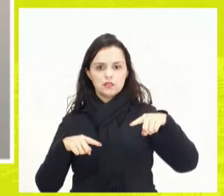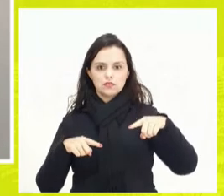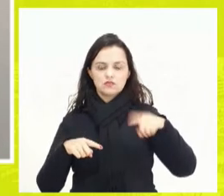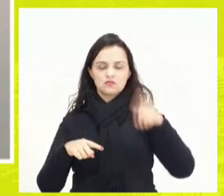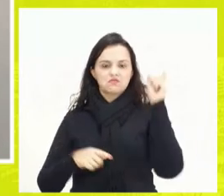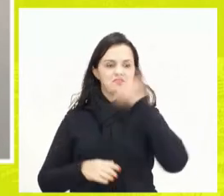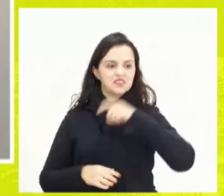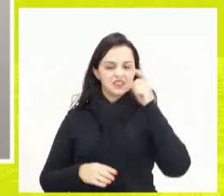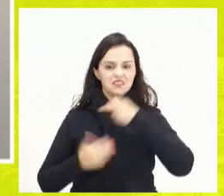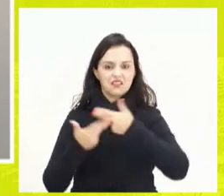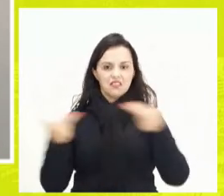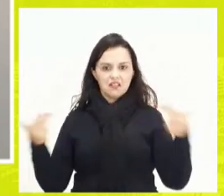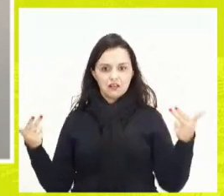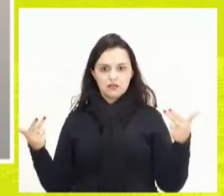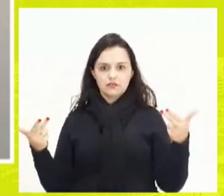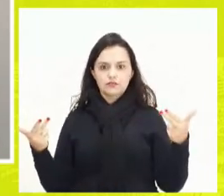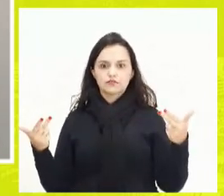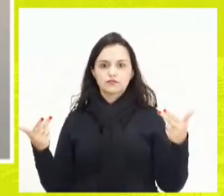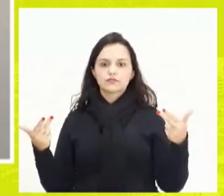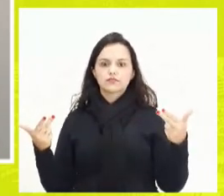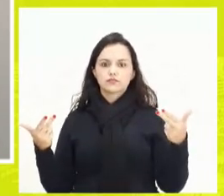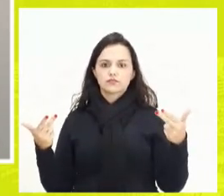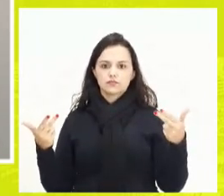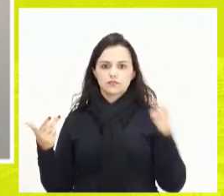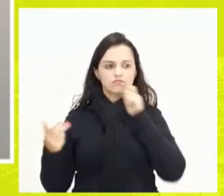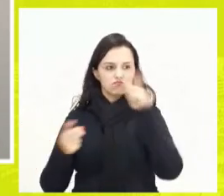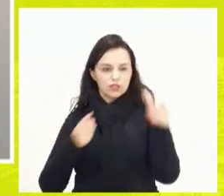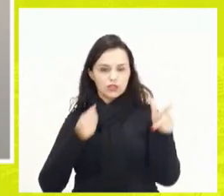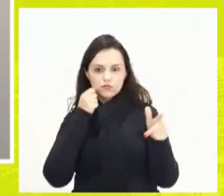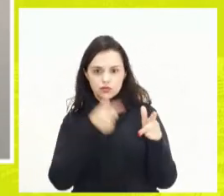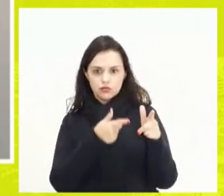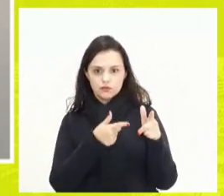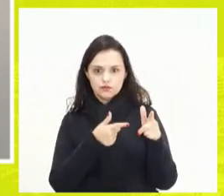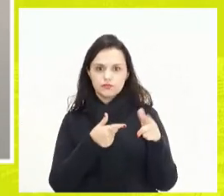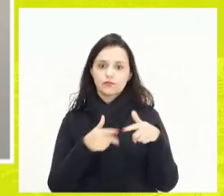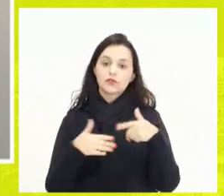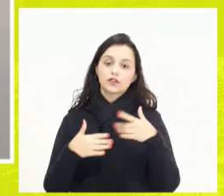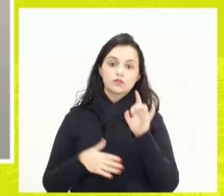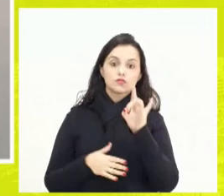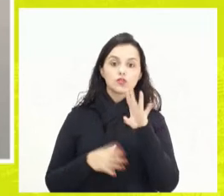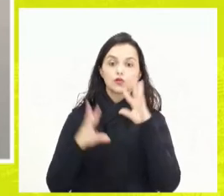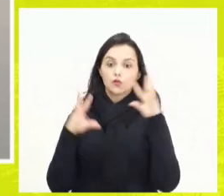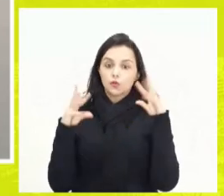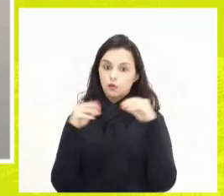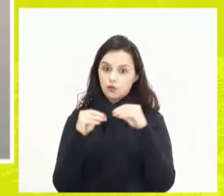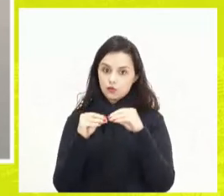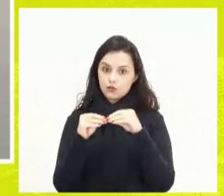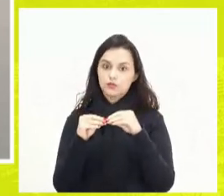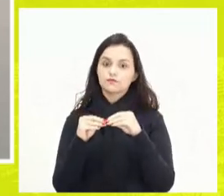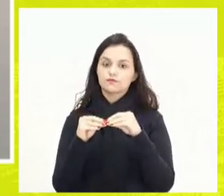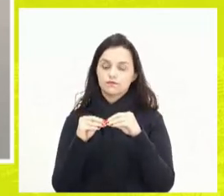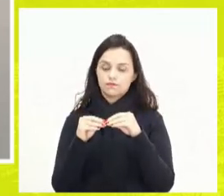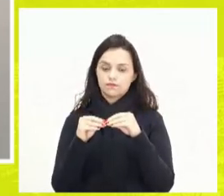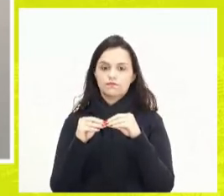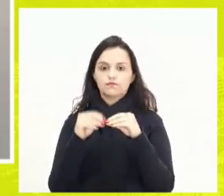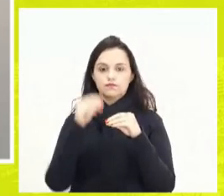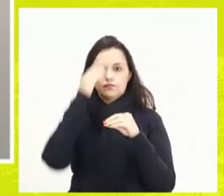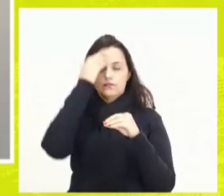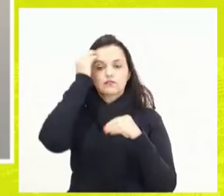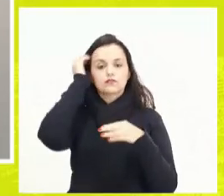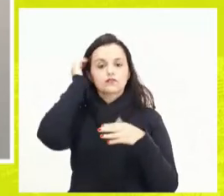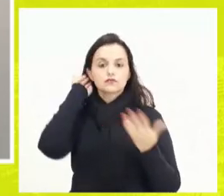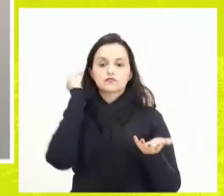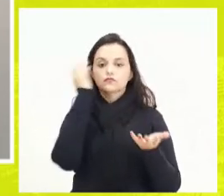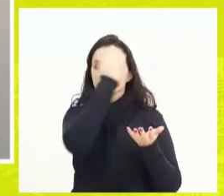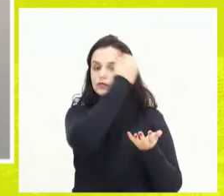to diminish the work being done by journalists just to conclude that before i go into my